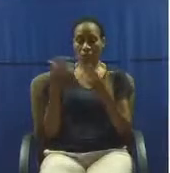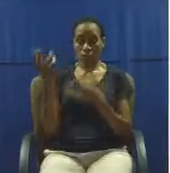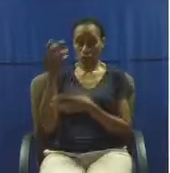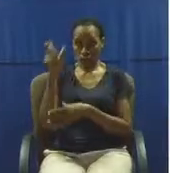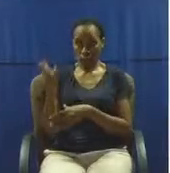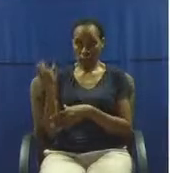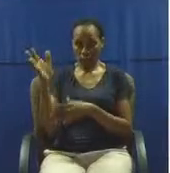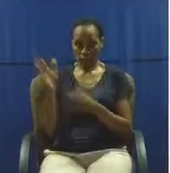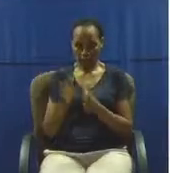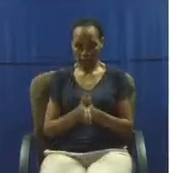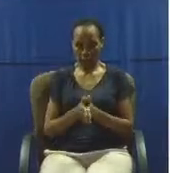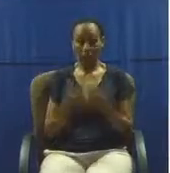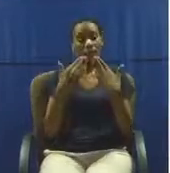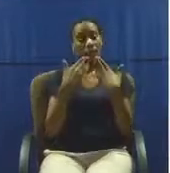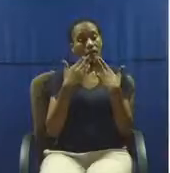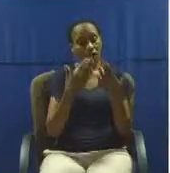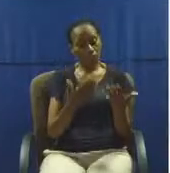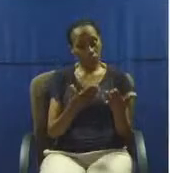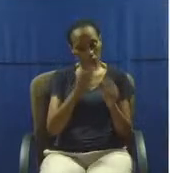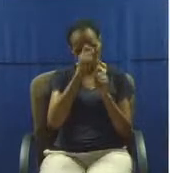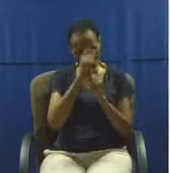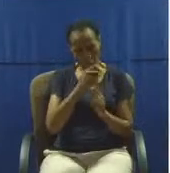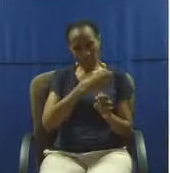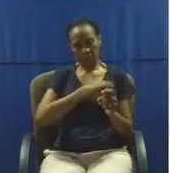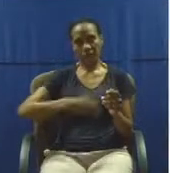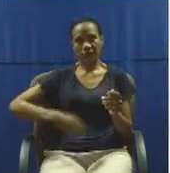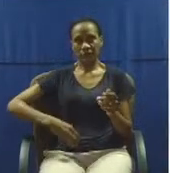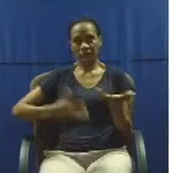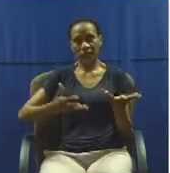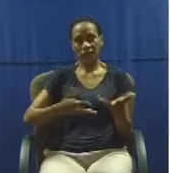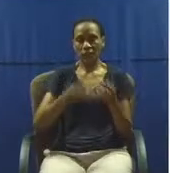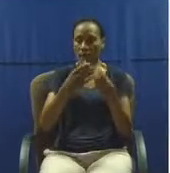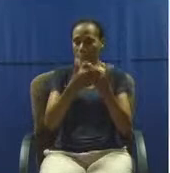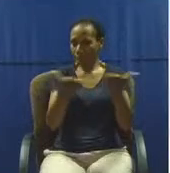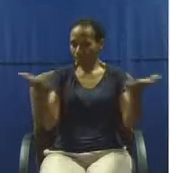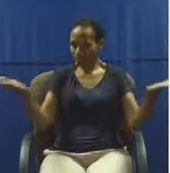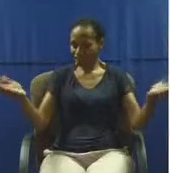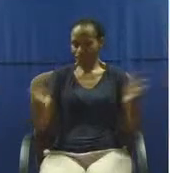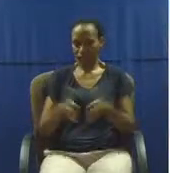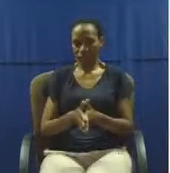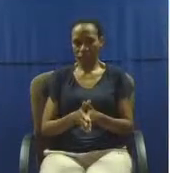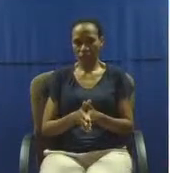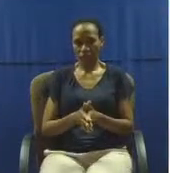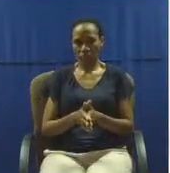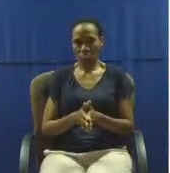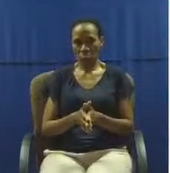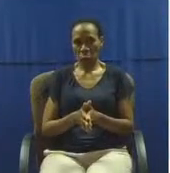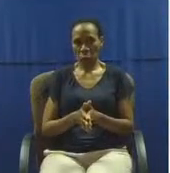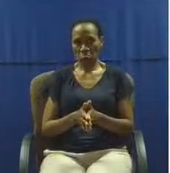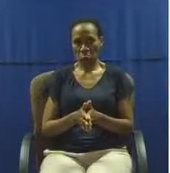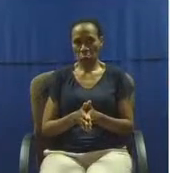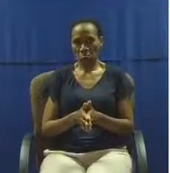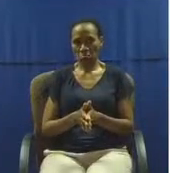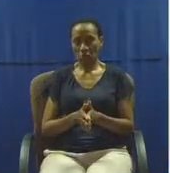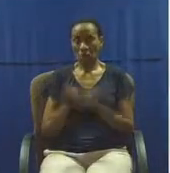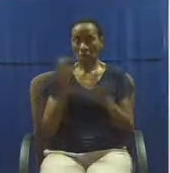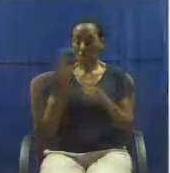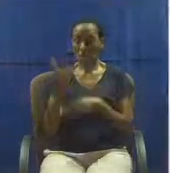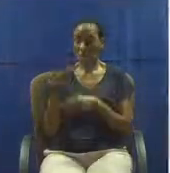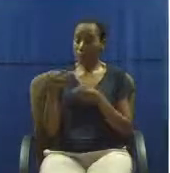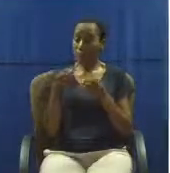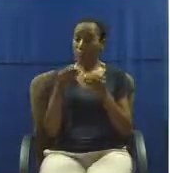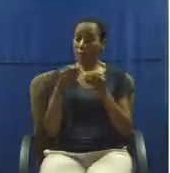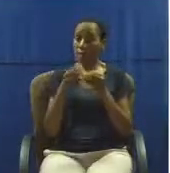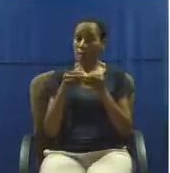Madam Speaker. Thank you very much, Honorable President, honorable members. If Honorable Malema is